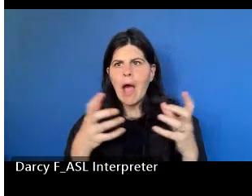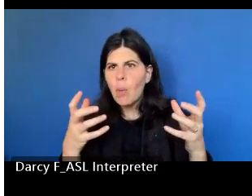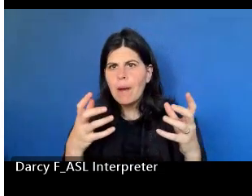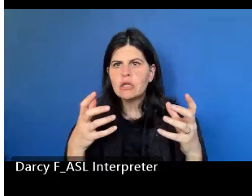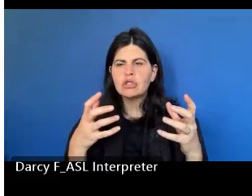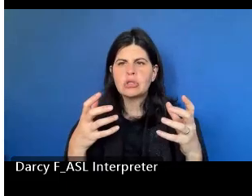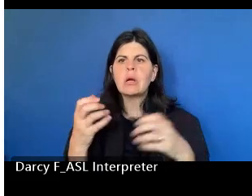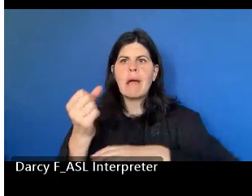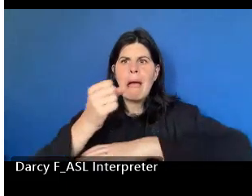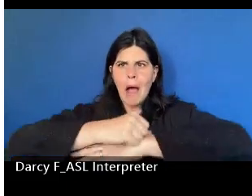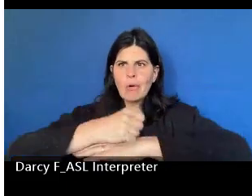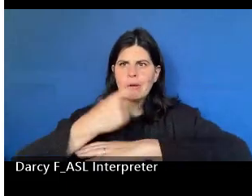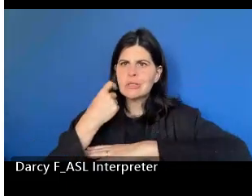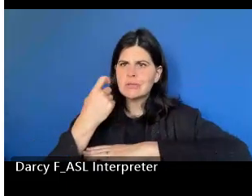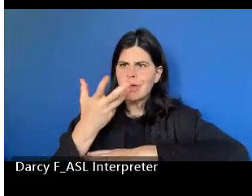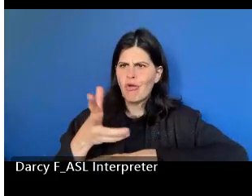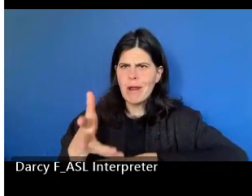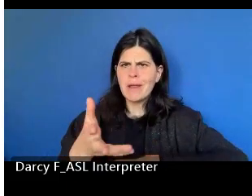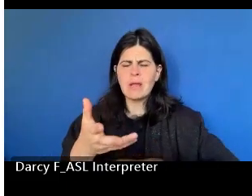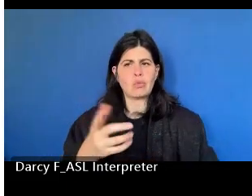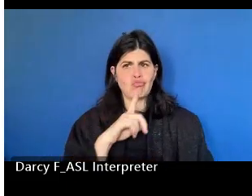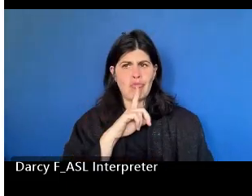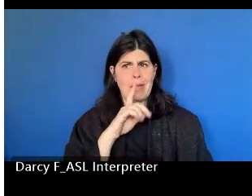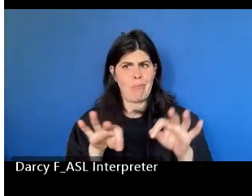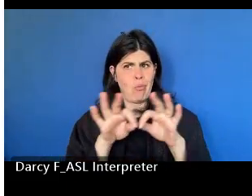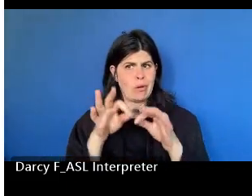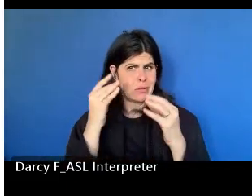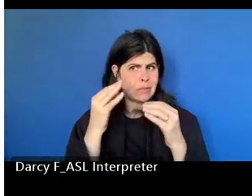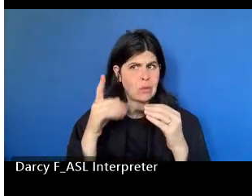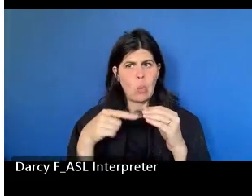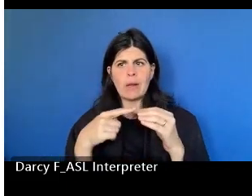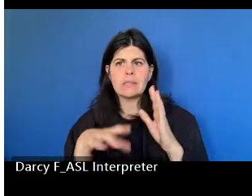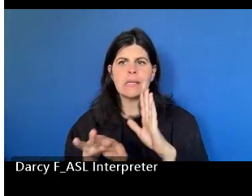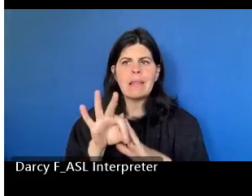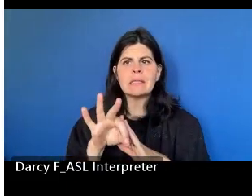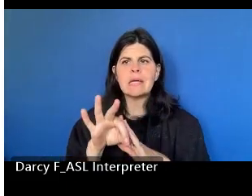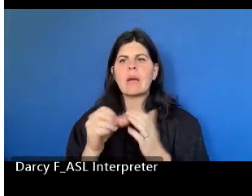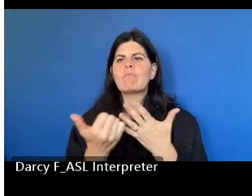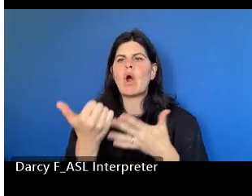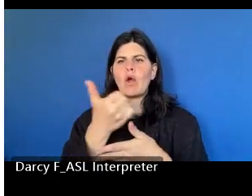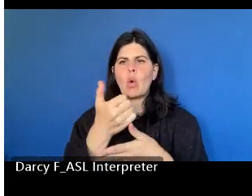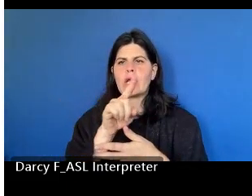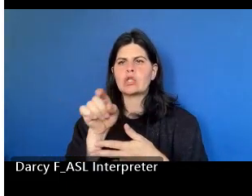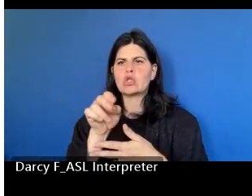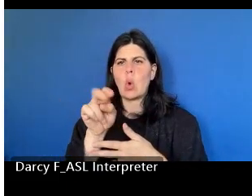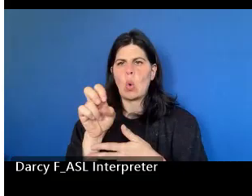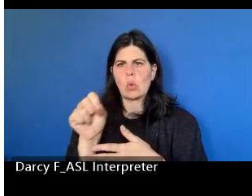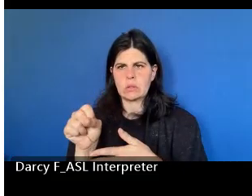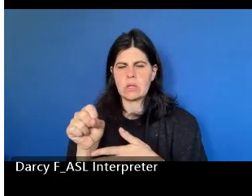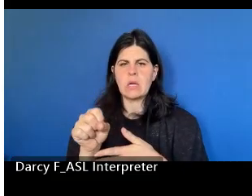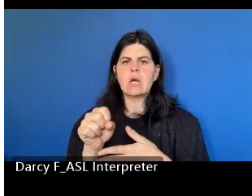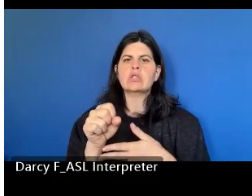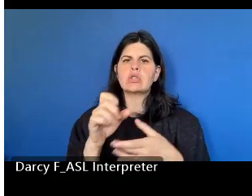outages is really important to consider when selecting priority zones. So coordination with